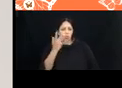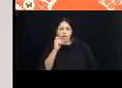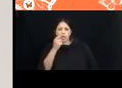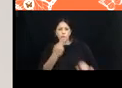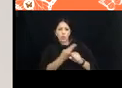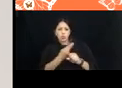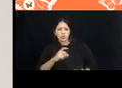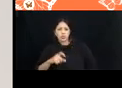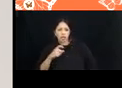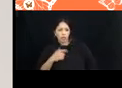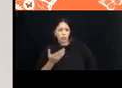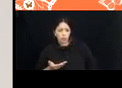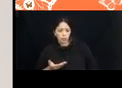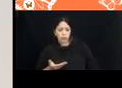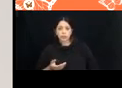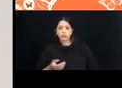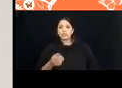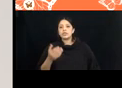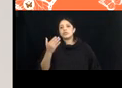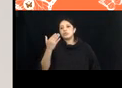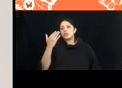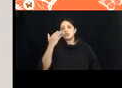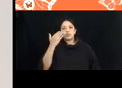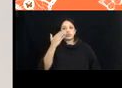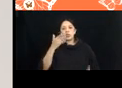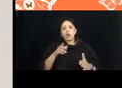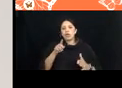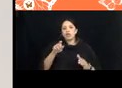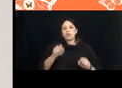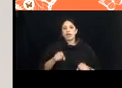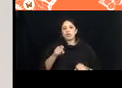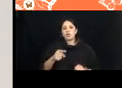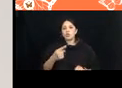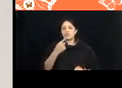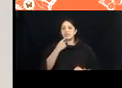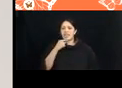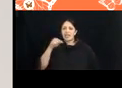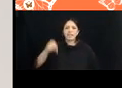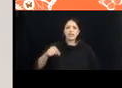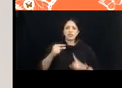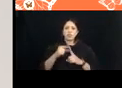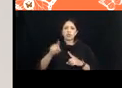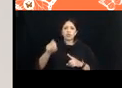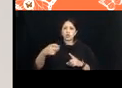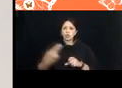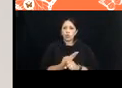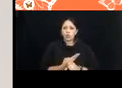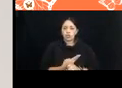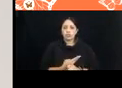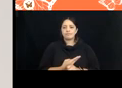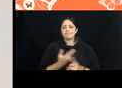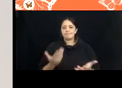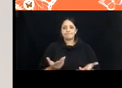so no way can you ever impose and say, this is the term that you should use, right? So I